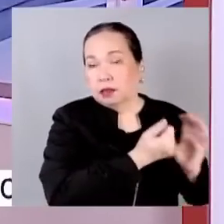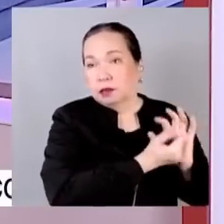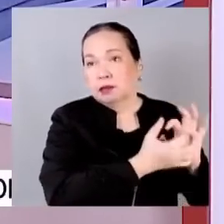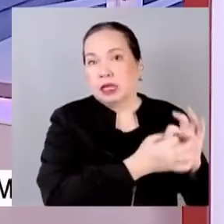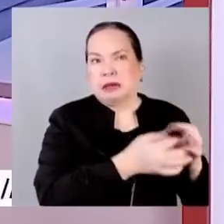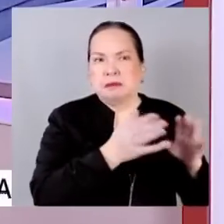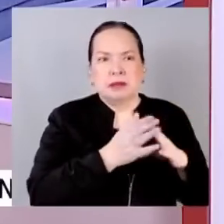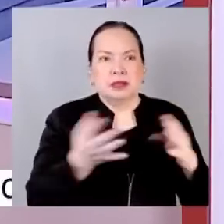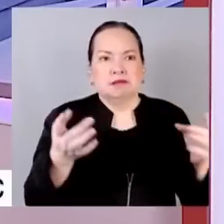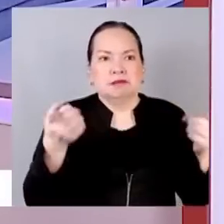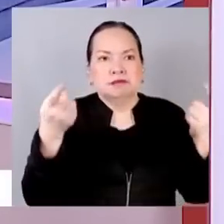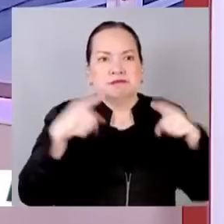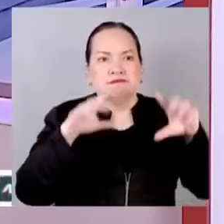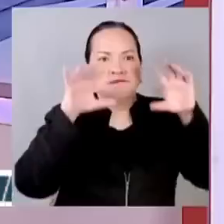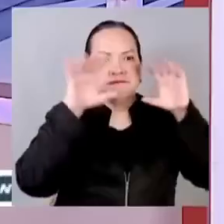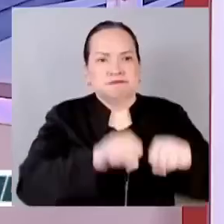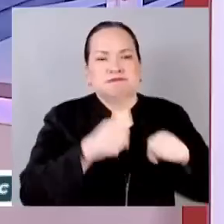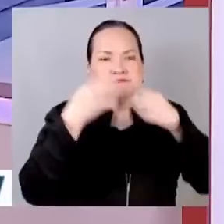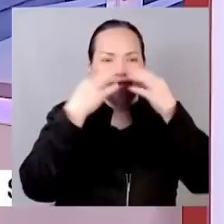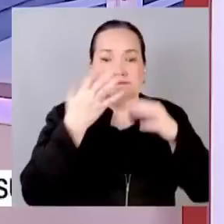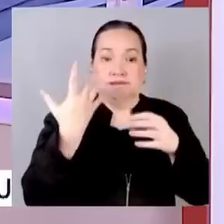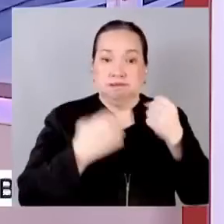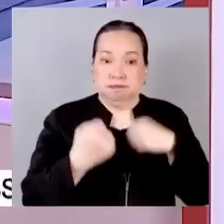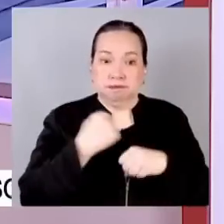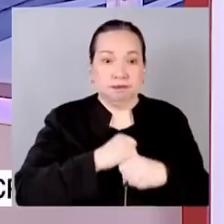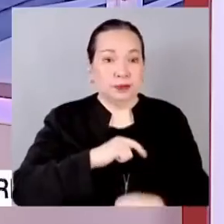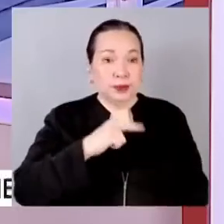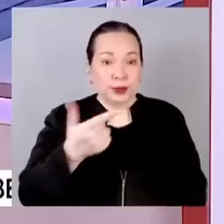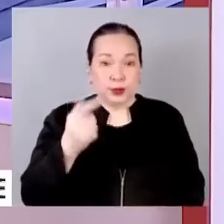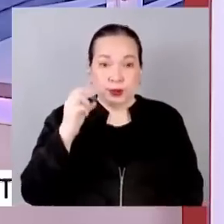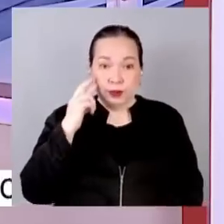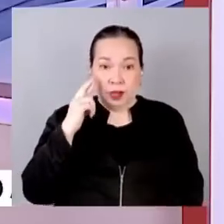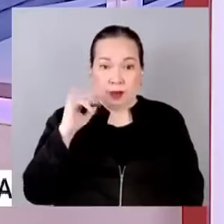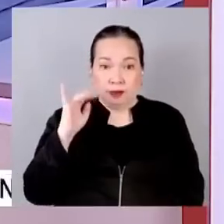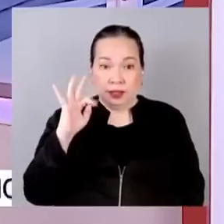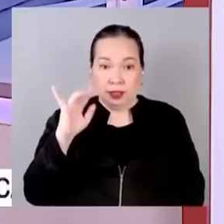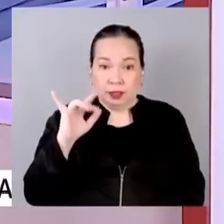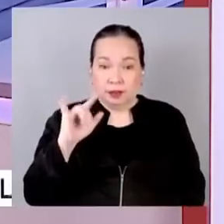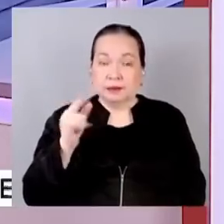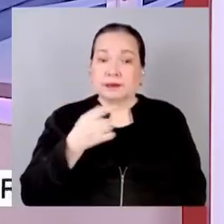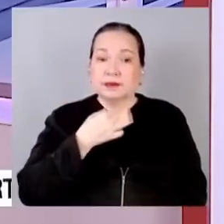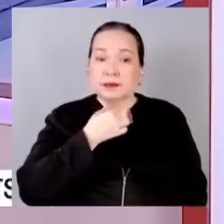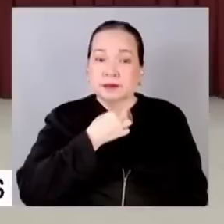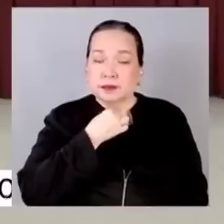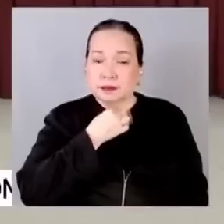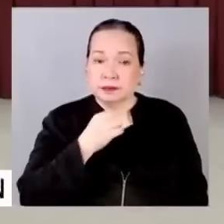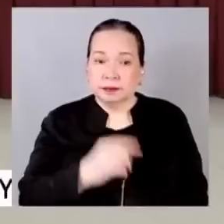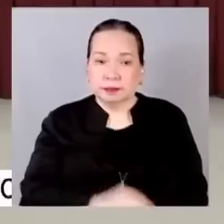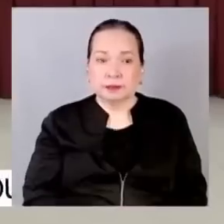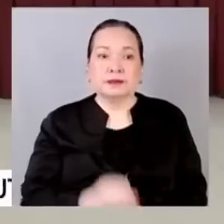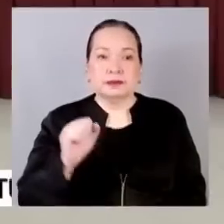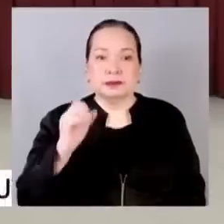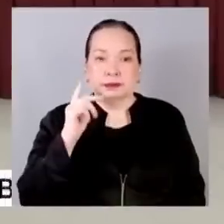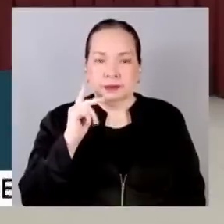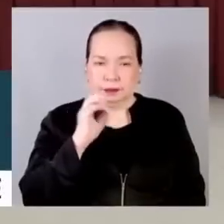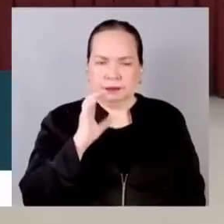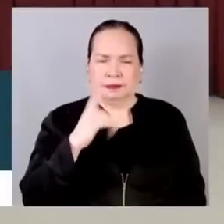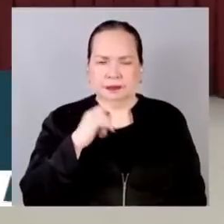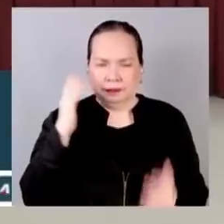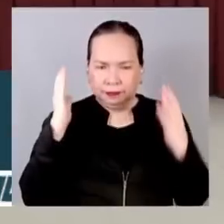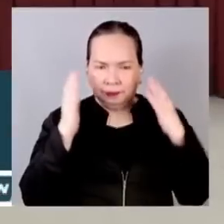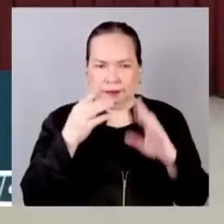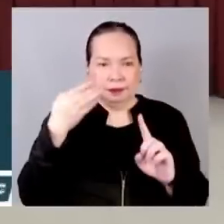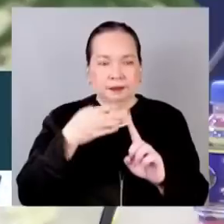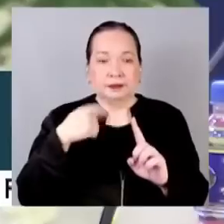Santos now joins us with details. Rafi, over to you. Yes, okay, Casey, let's get to the heart of the matter. The PNP chief has